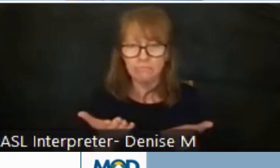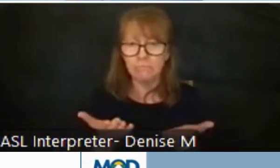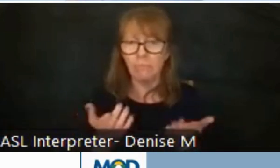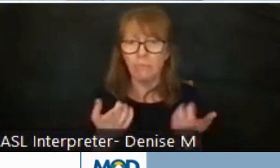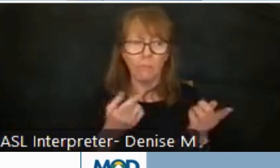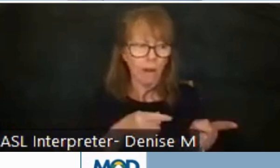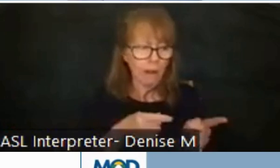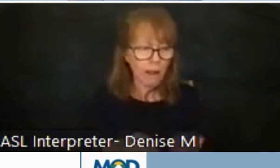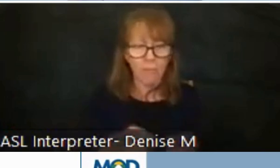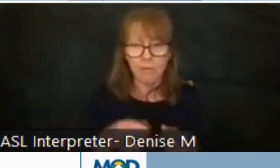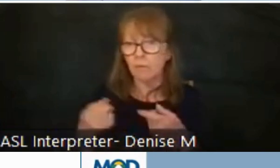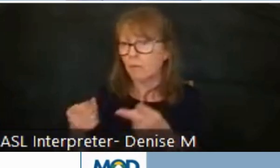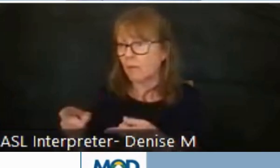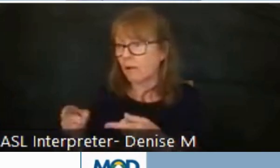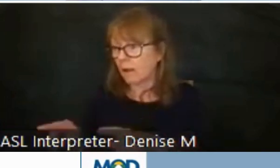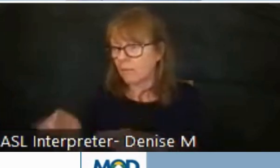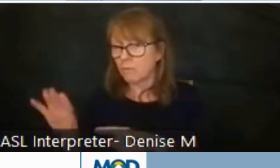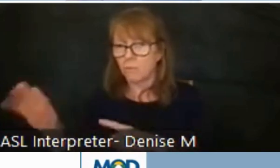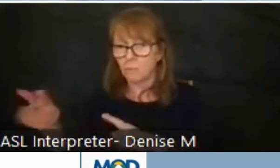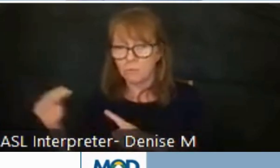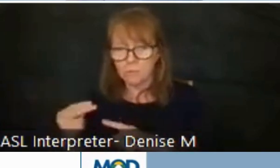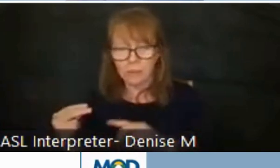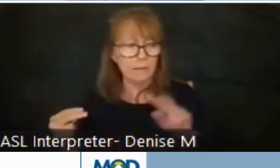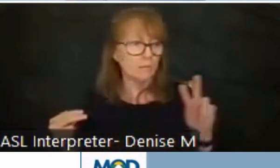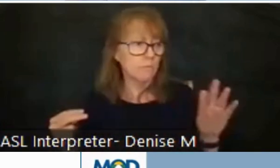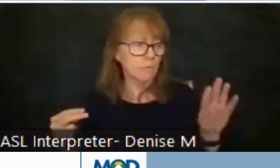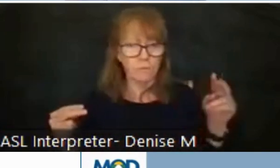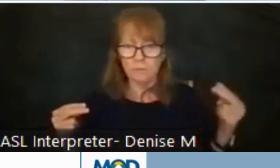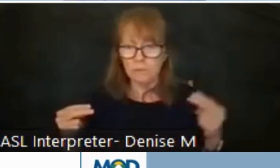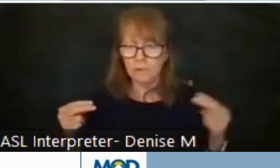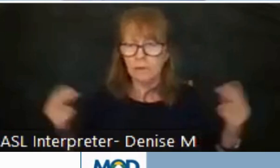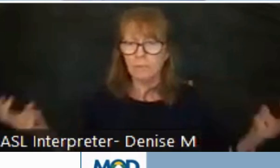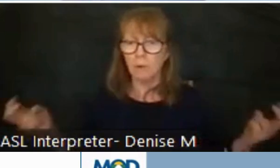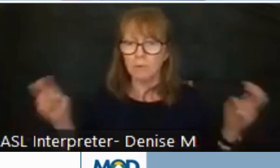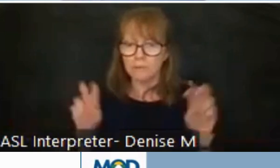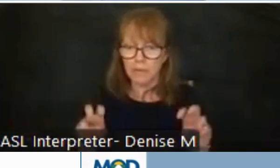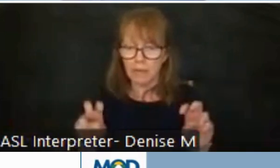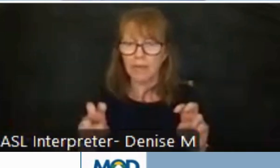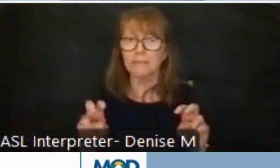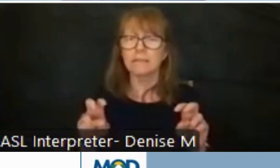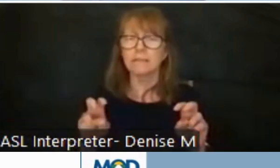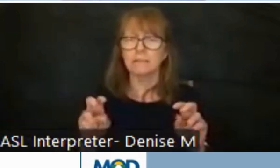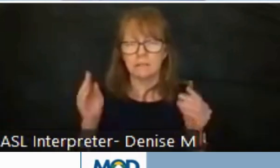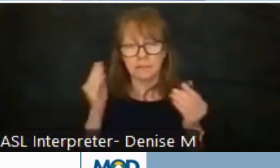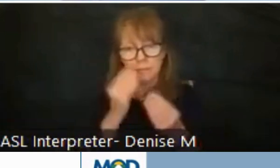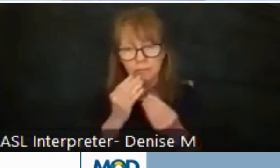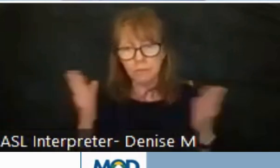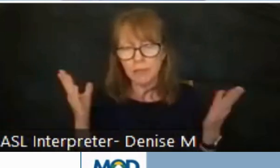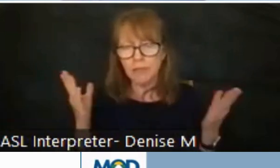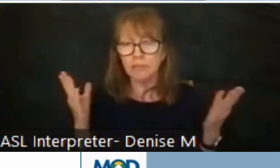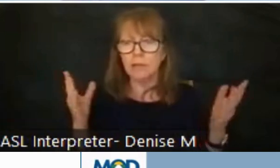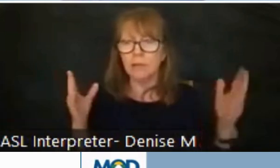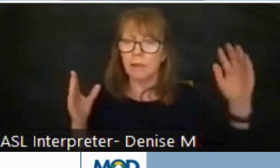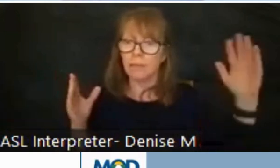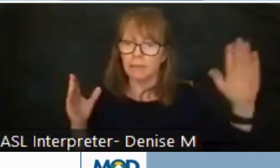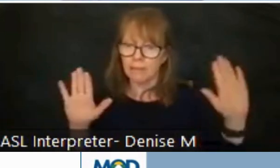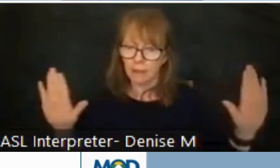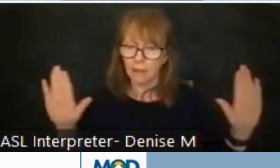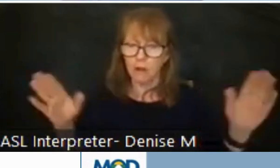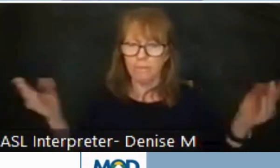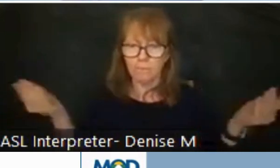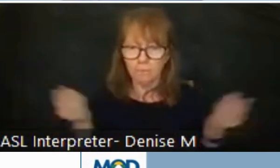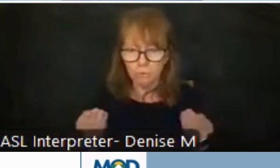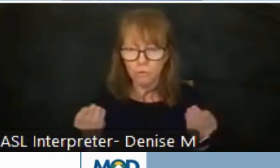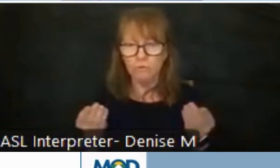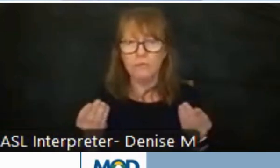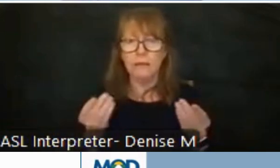what happened from their perspectives. Both sides are going to be asked to submit information about their positions on this issue and answer